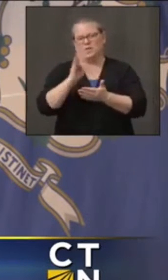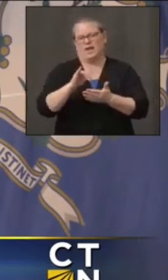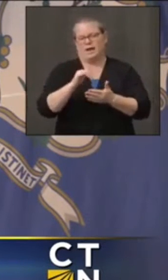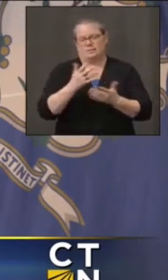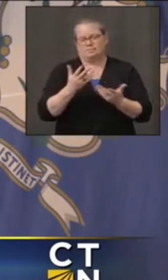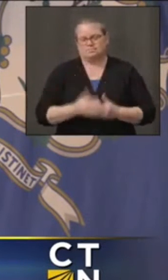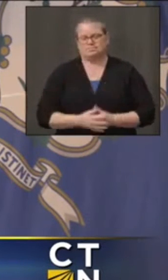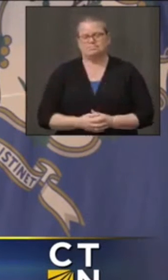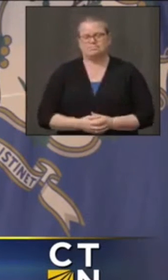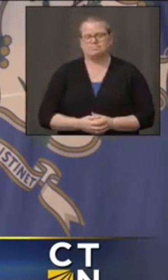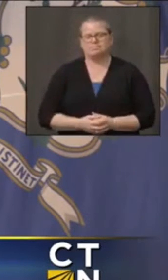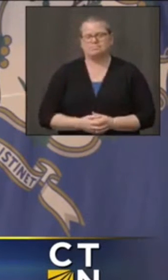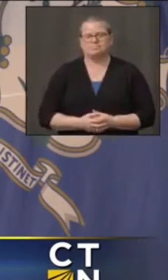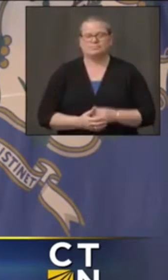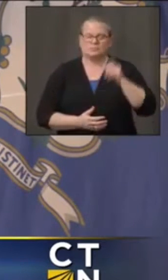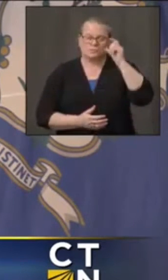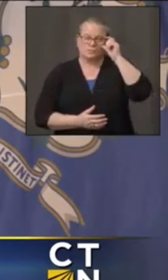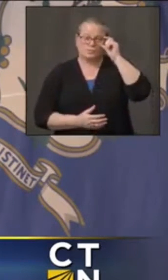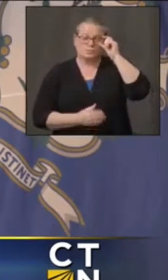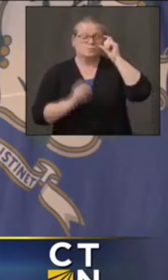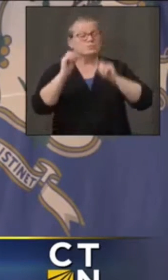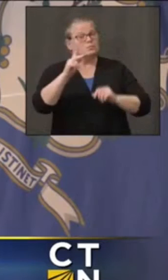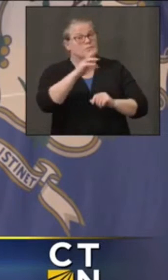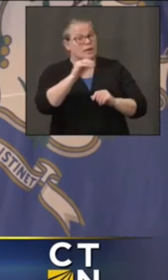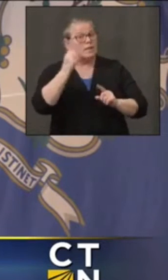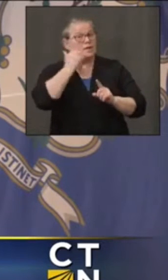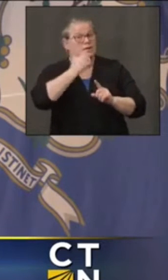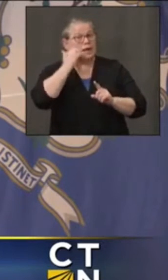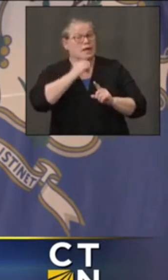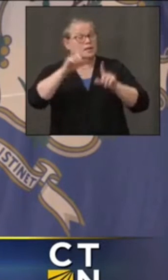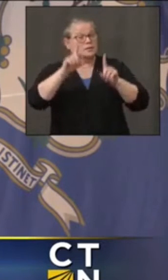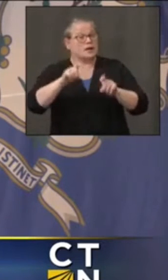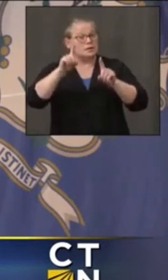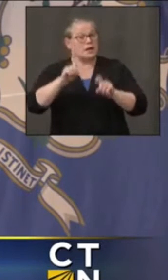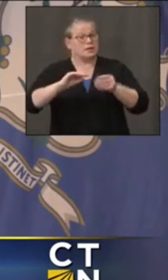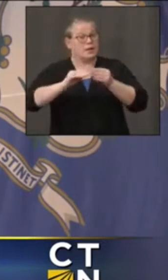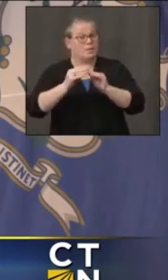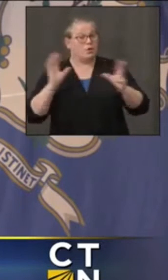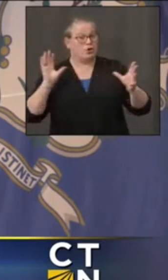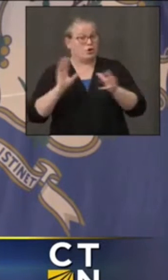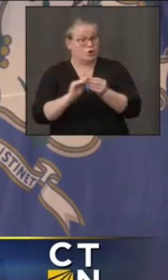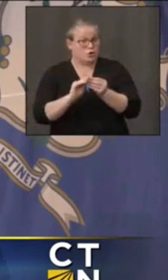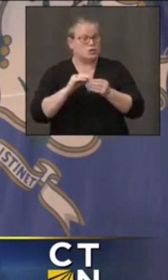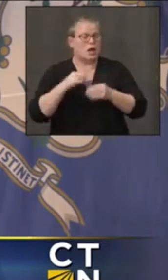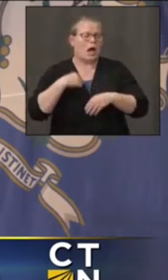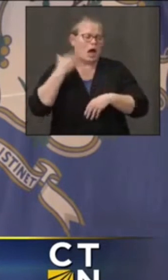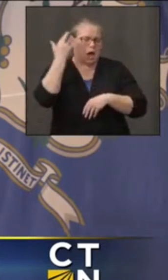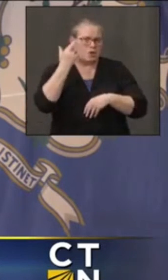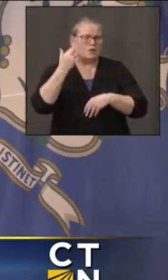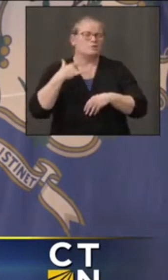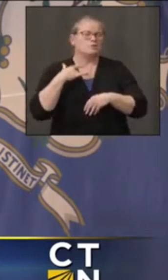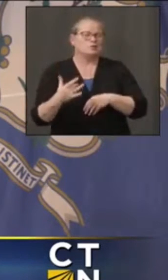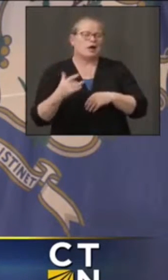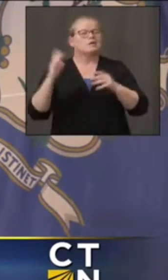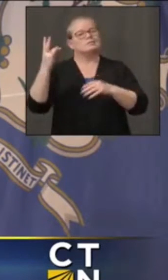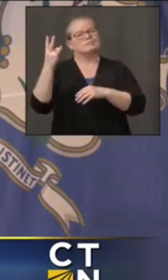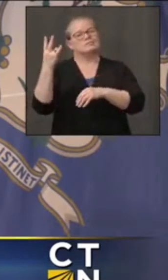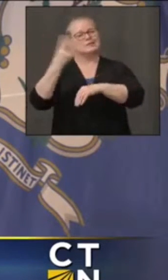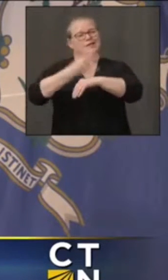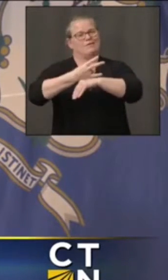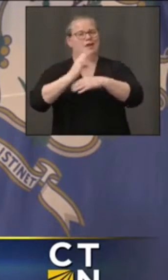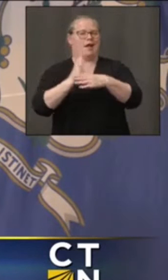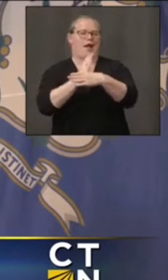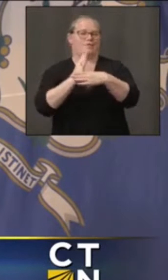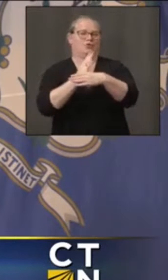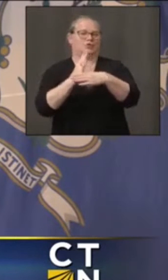the daily positive test rate, I realize we generally look at the 7-day, but obviously the daily